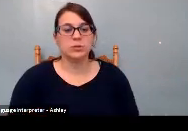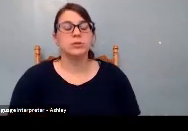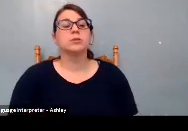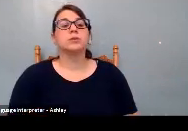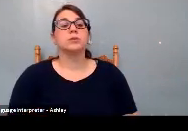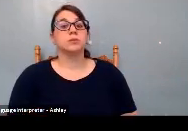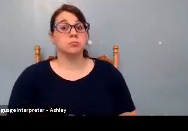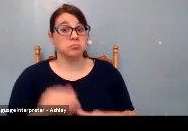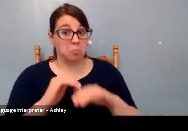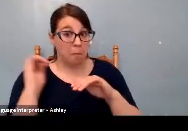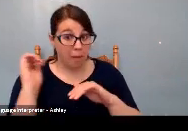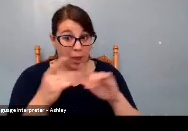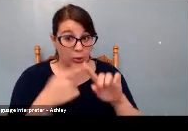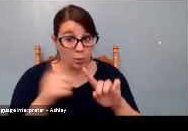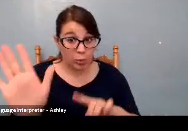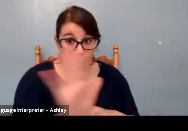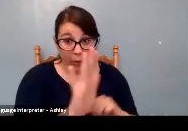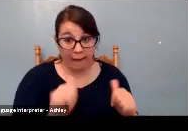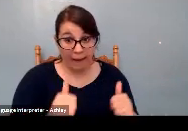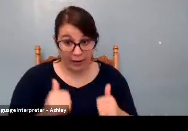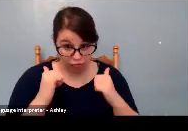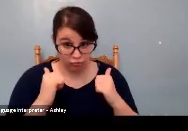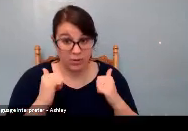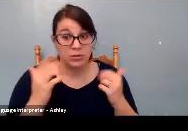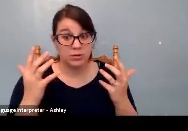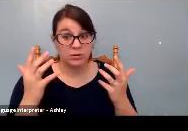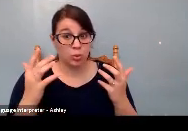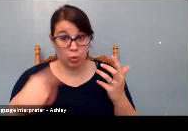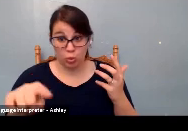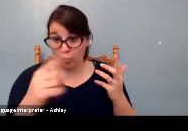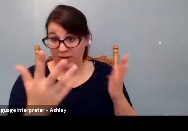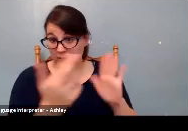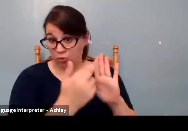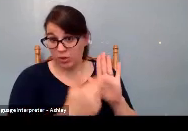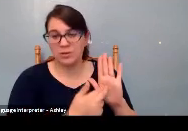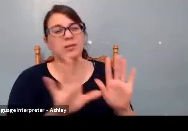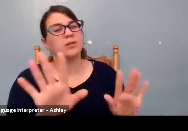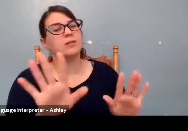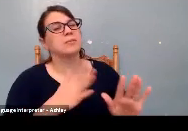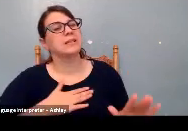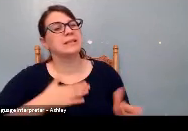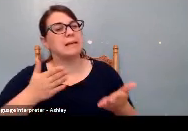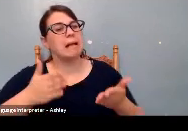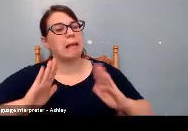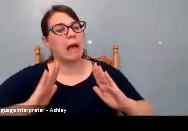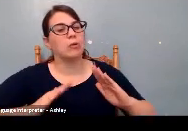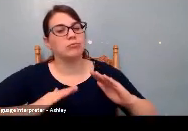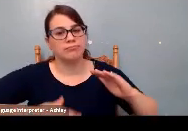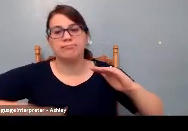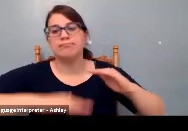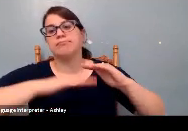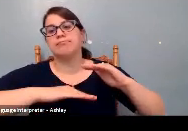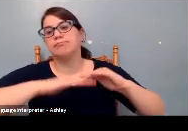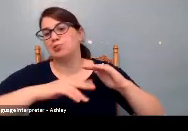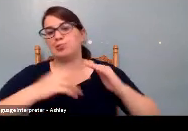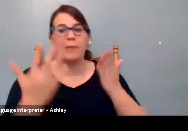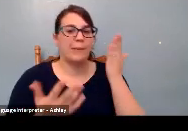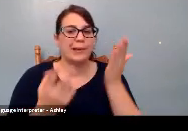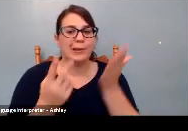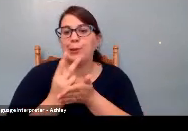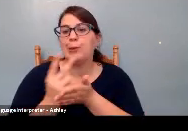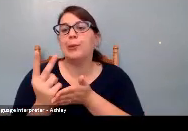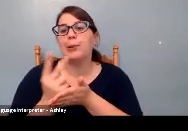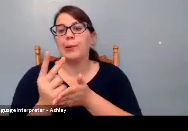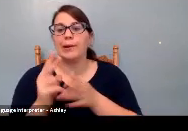the addresses that each of you provided during registration, but please allow up to 2 weeks, possibly 3, to receive